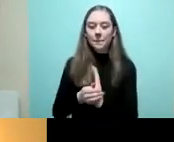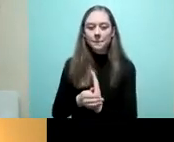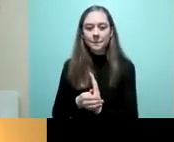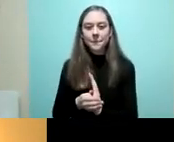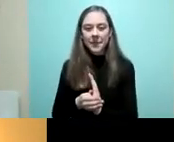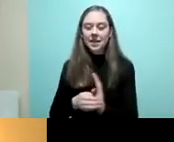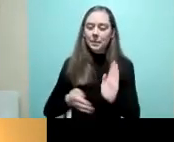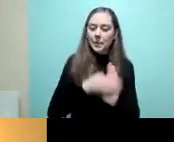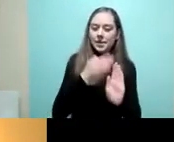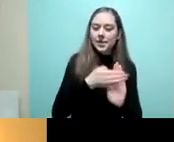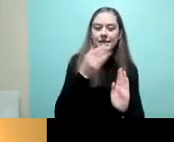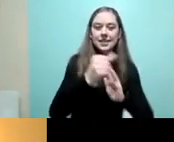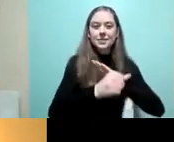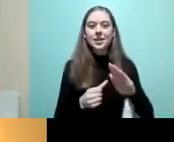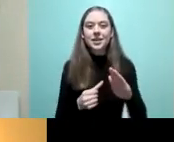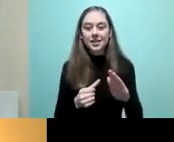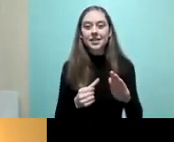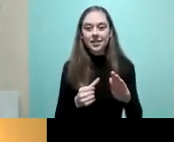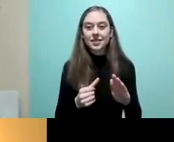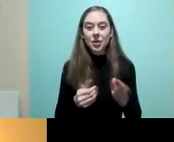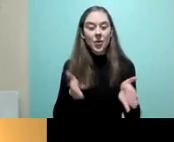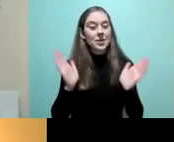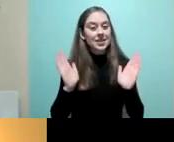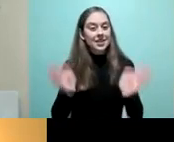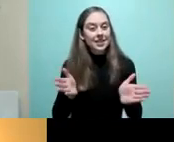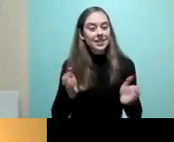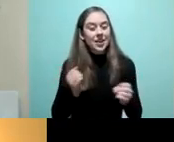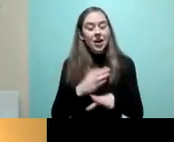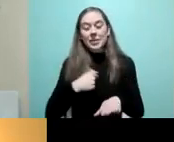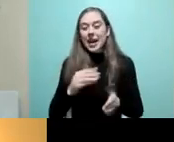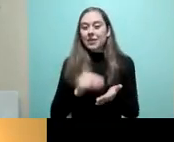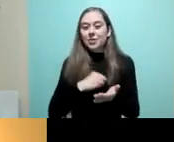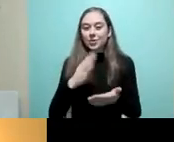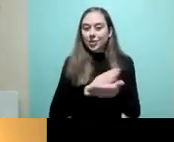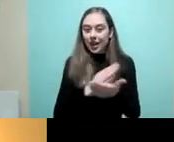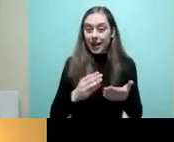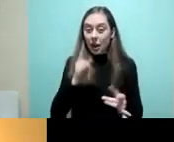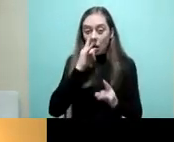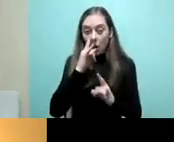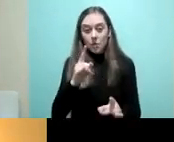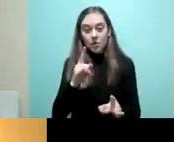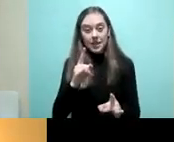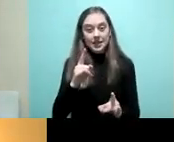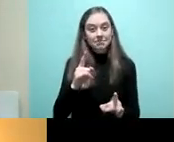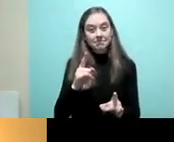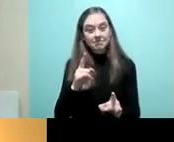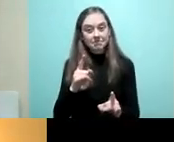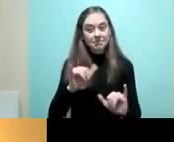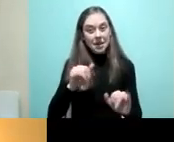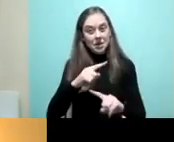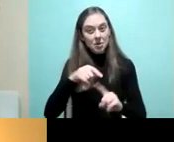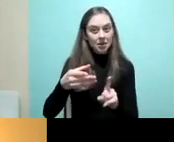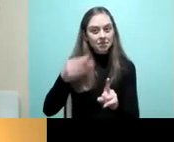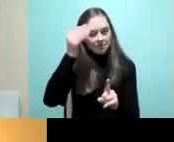our experiences. So that's it. That's all I have to share. And hopefully you will take on some of these little